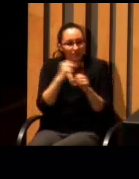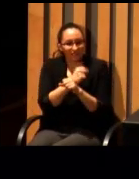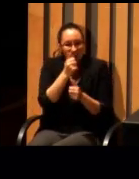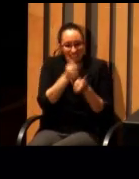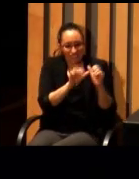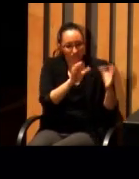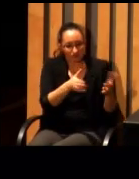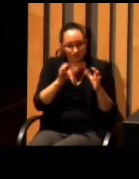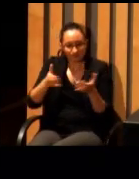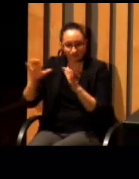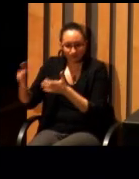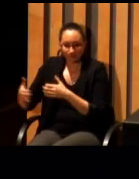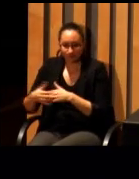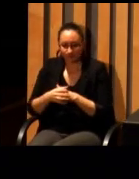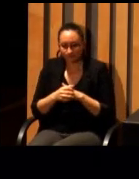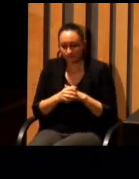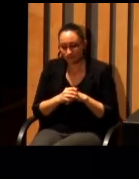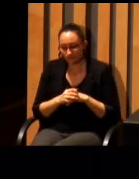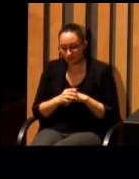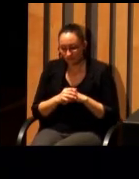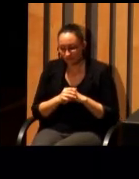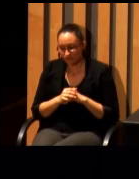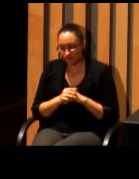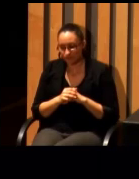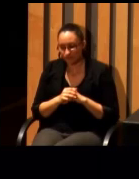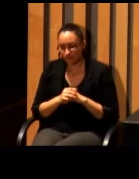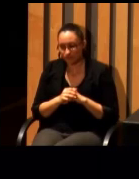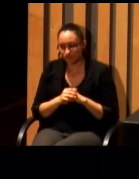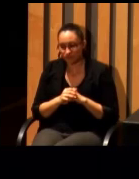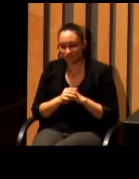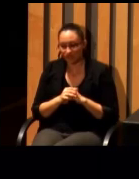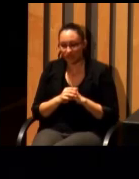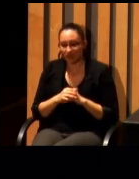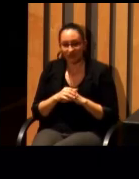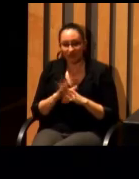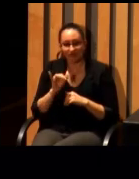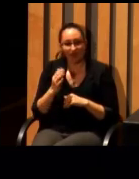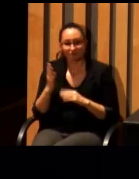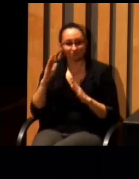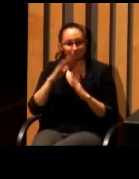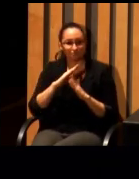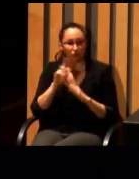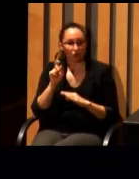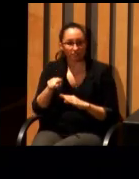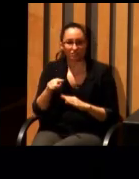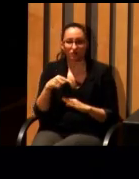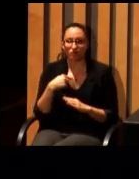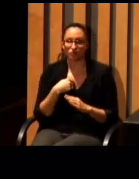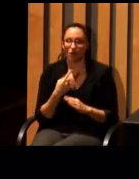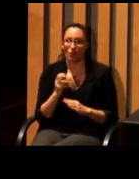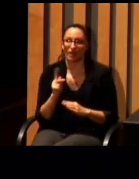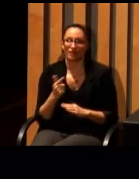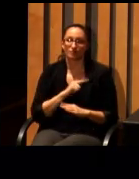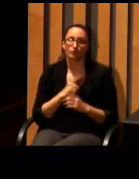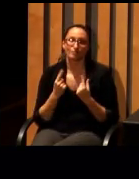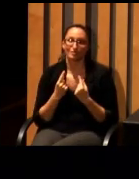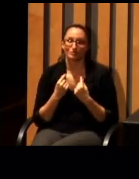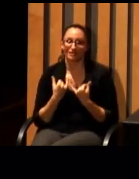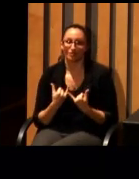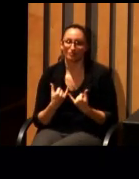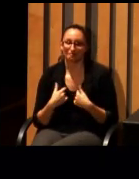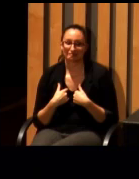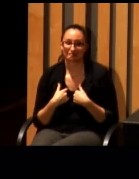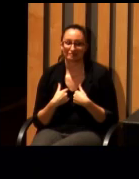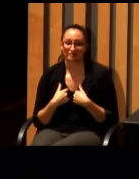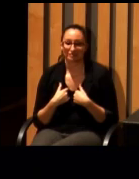ask in these kinds of circumstances, and it was the main question, it's the implicit question that we all ask, what am I to do? Right? What are we to do?